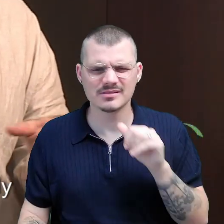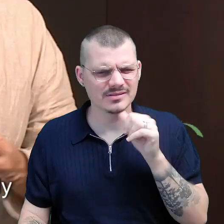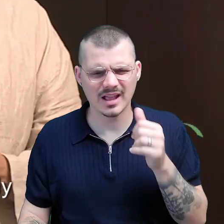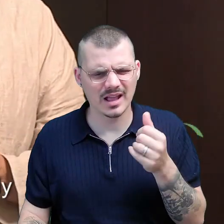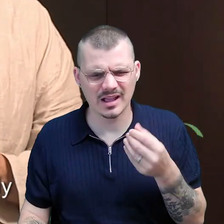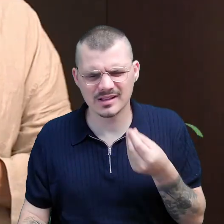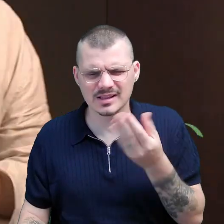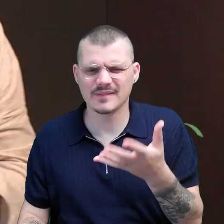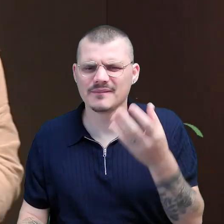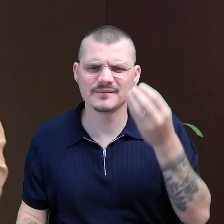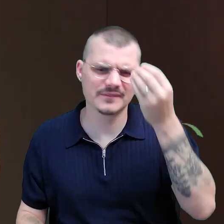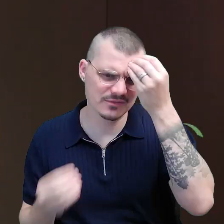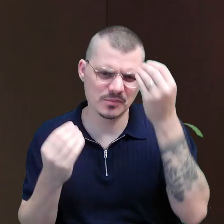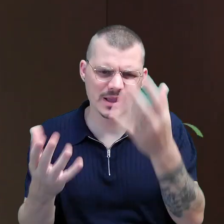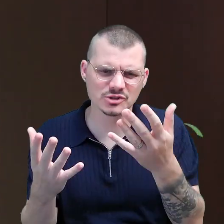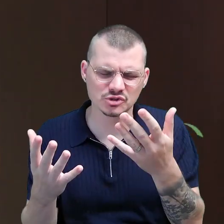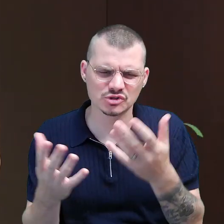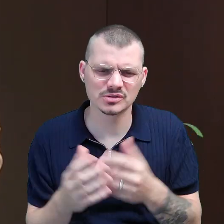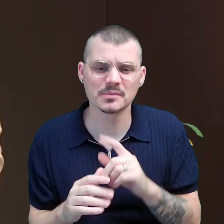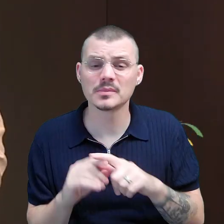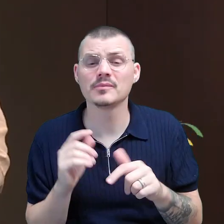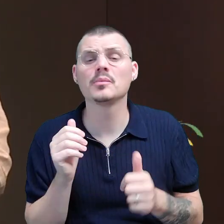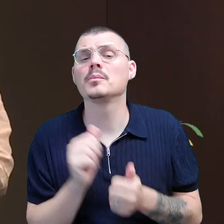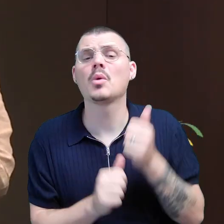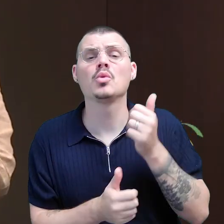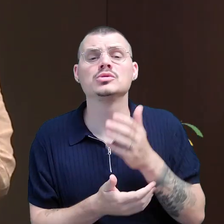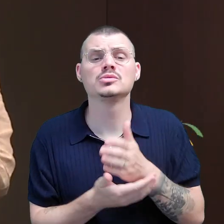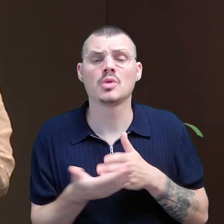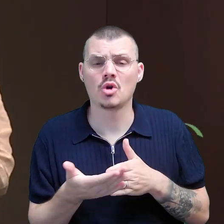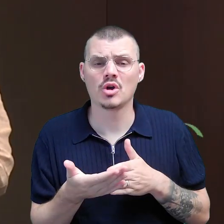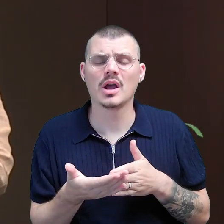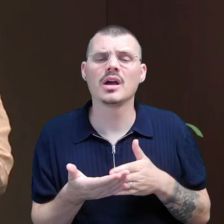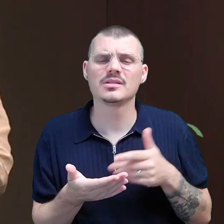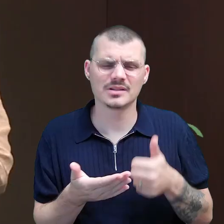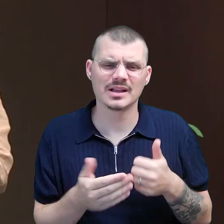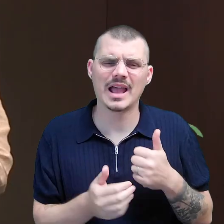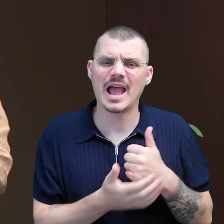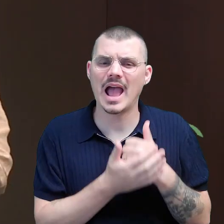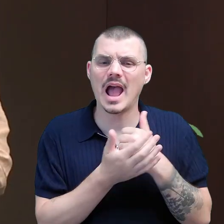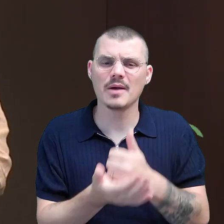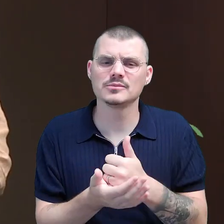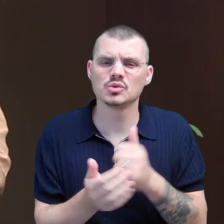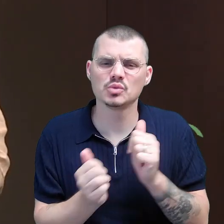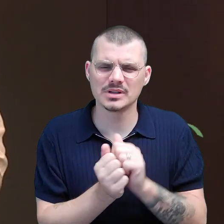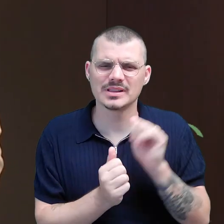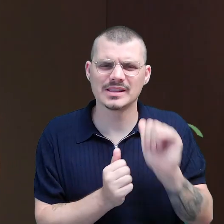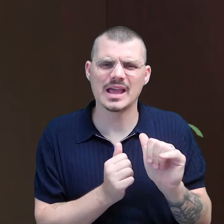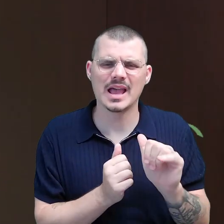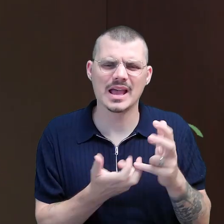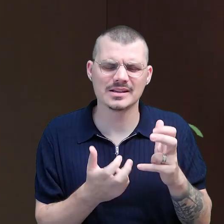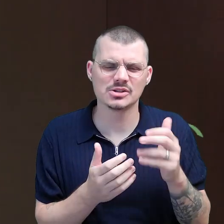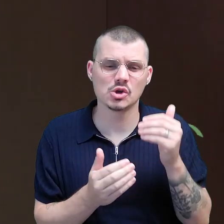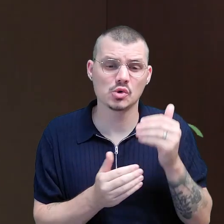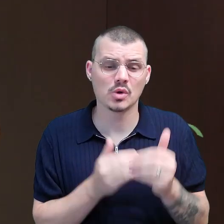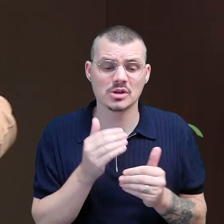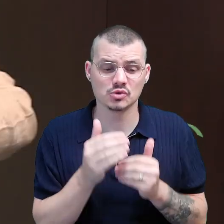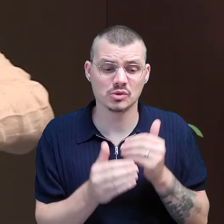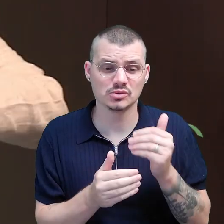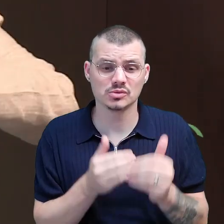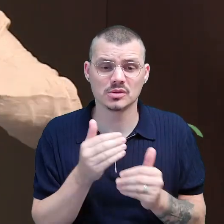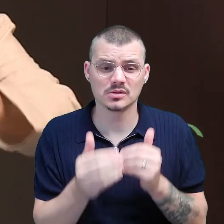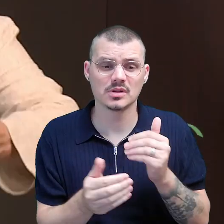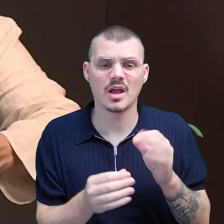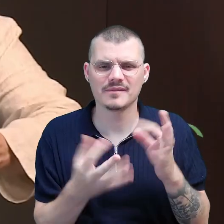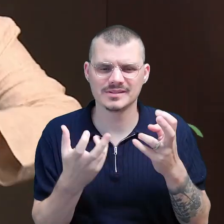that don't really give you any information. But for the most part, it helps with that very